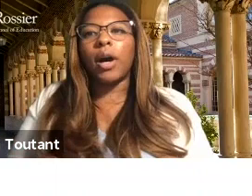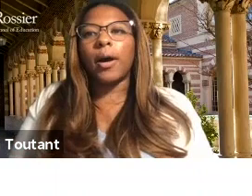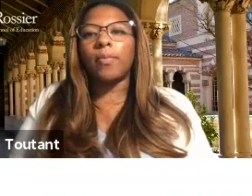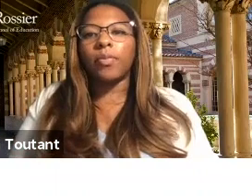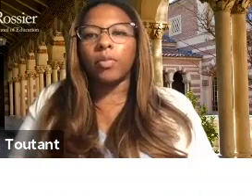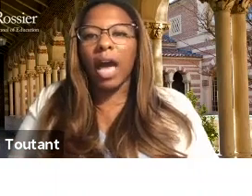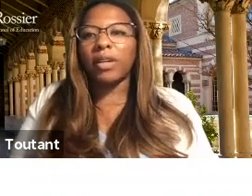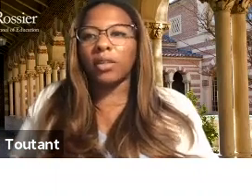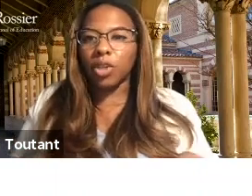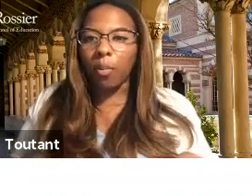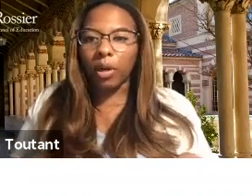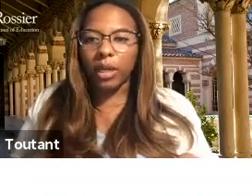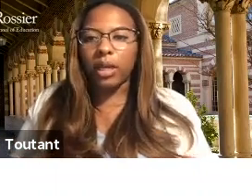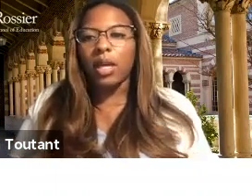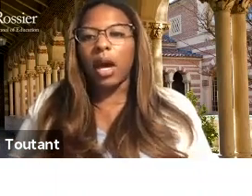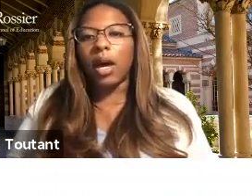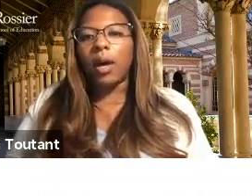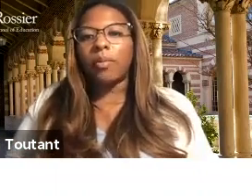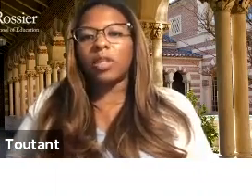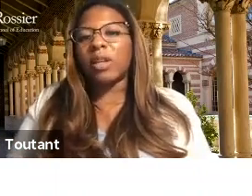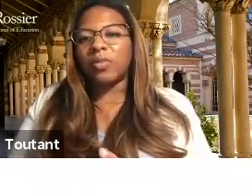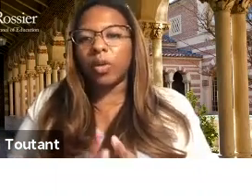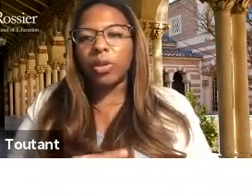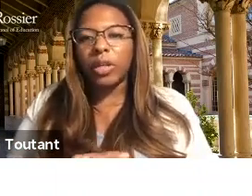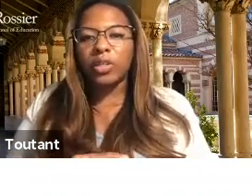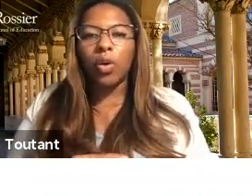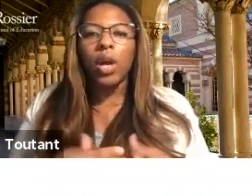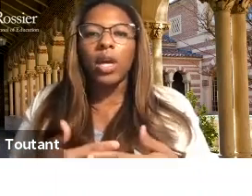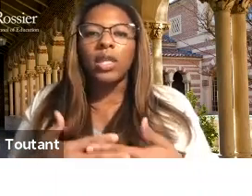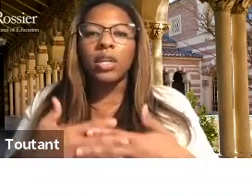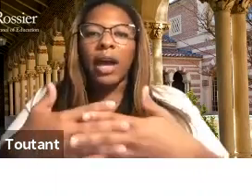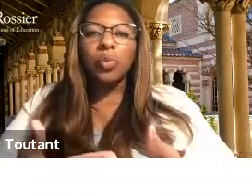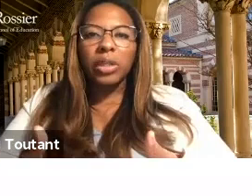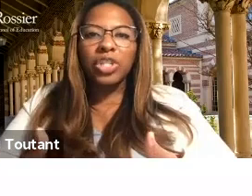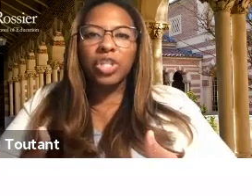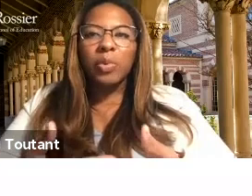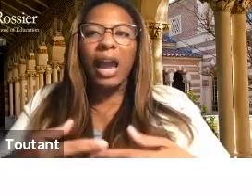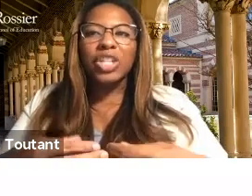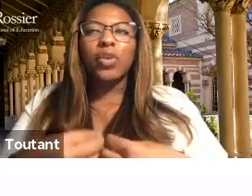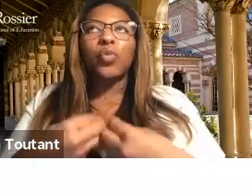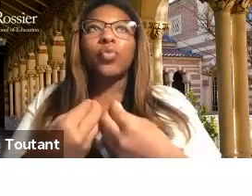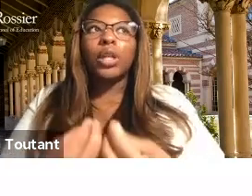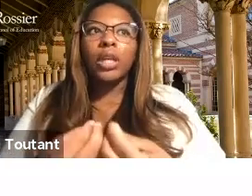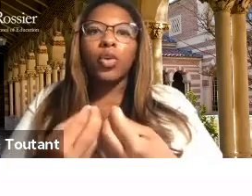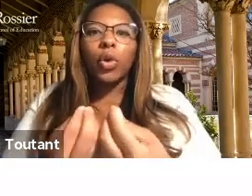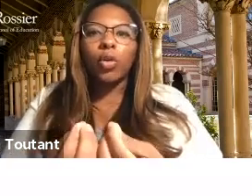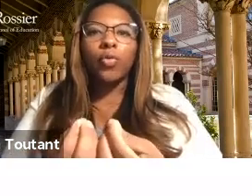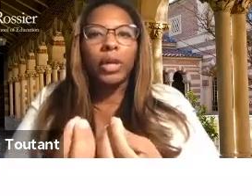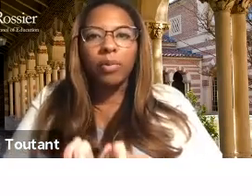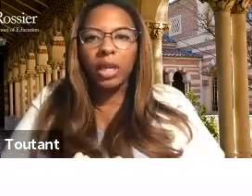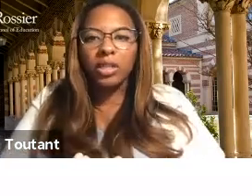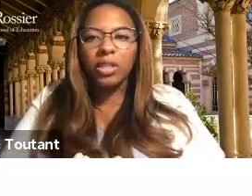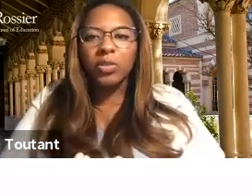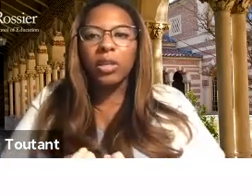you navigate the job market to the best of their ability. So the advisor relationship is actually really critical